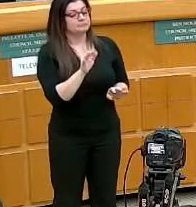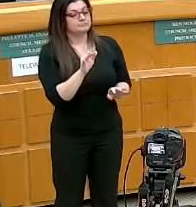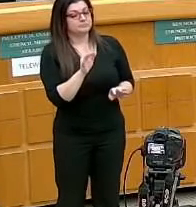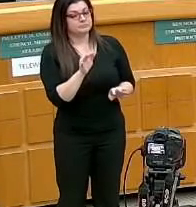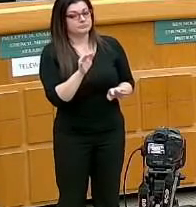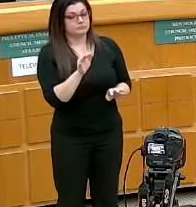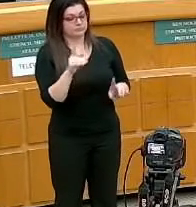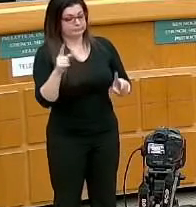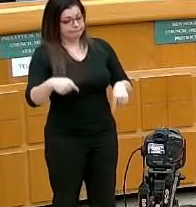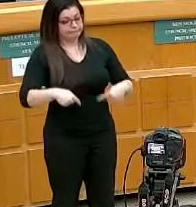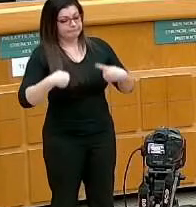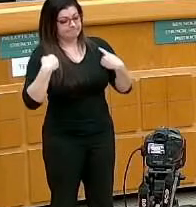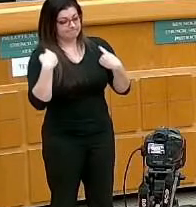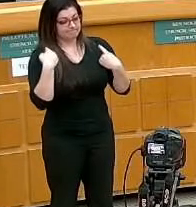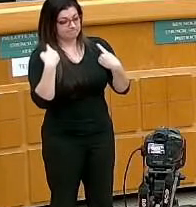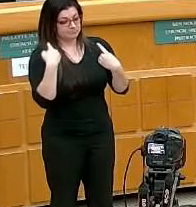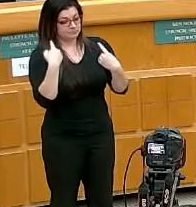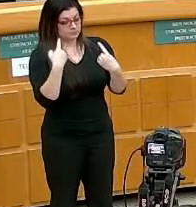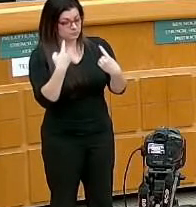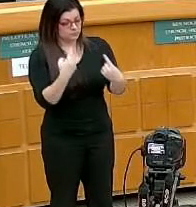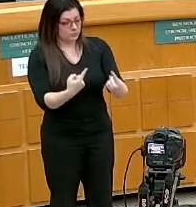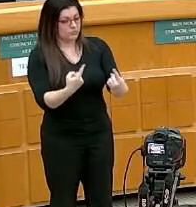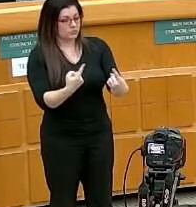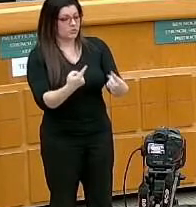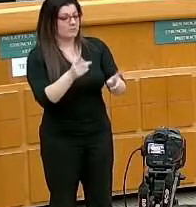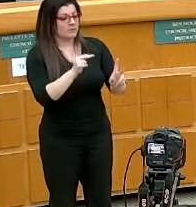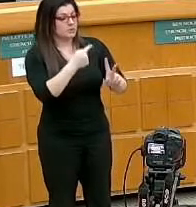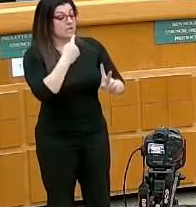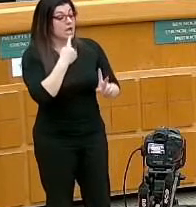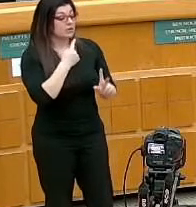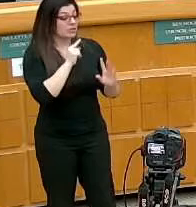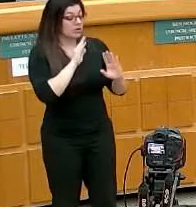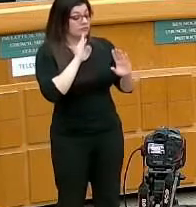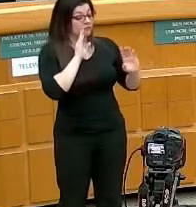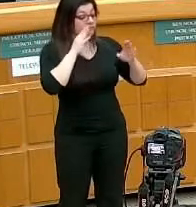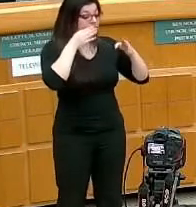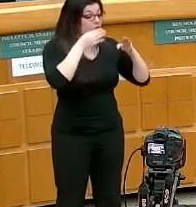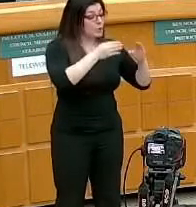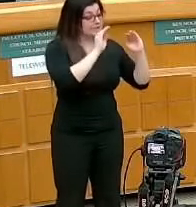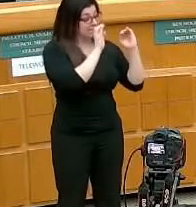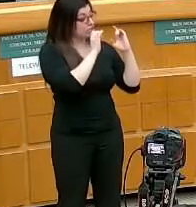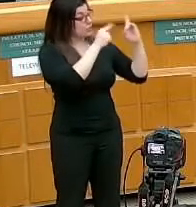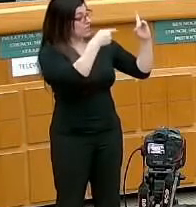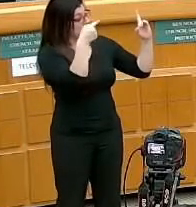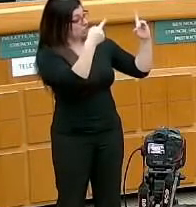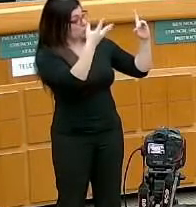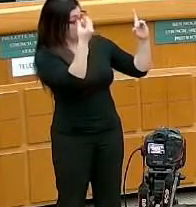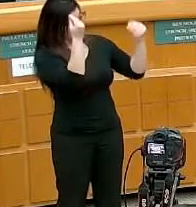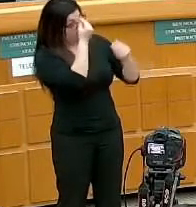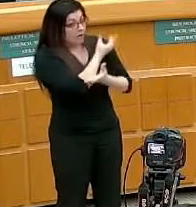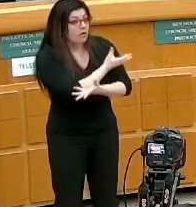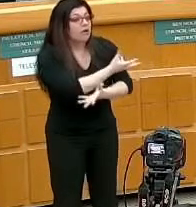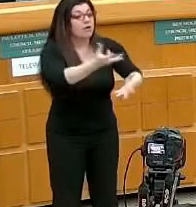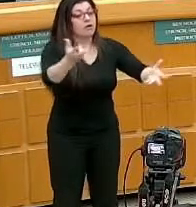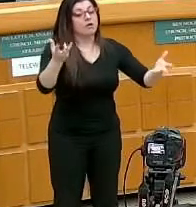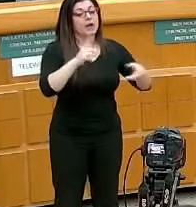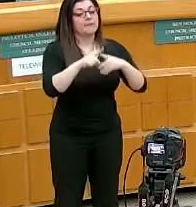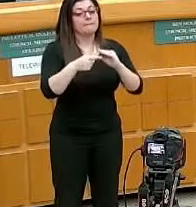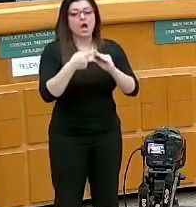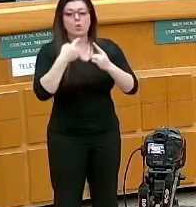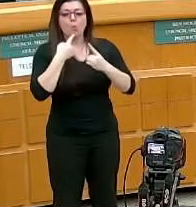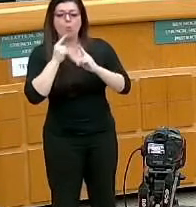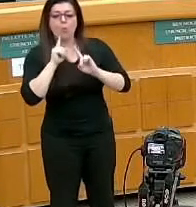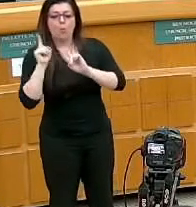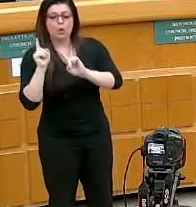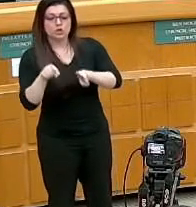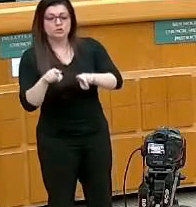All along it's been said that the focus is education and making sure people are educated about the orders in place. However, we do